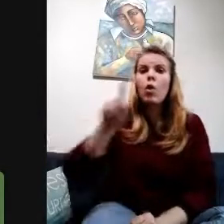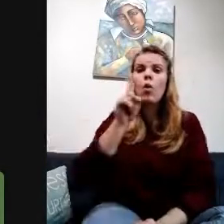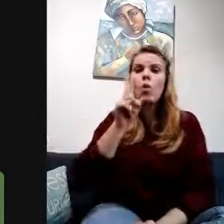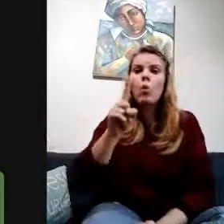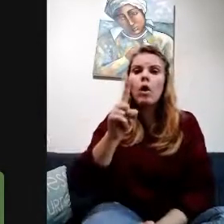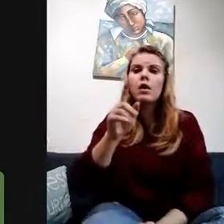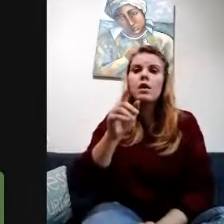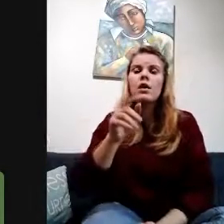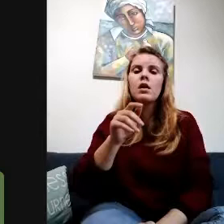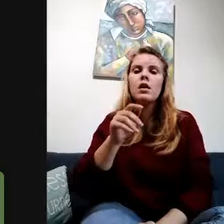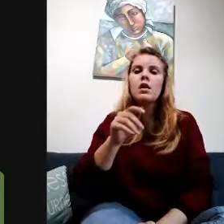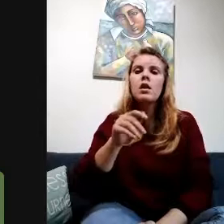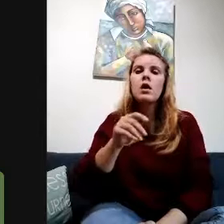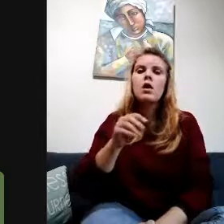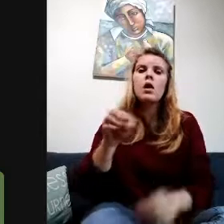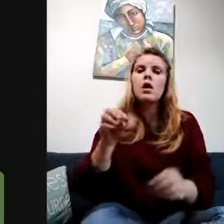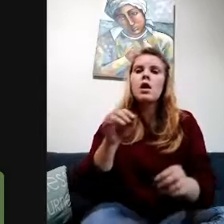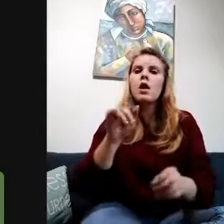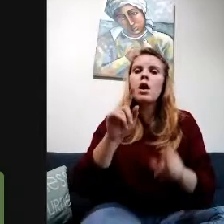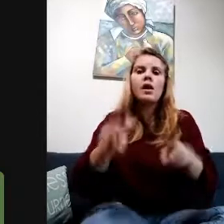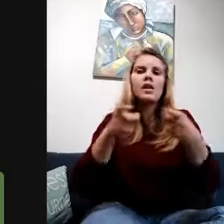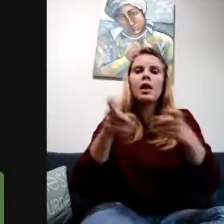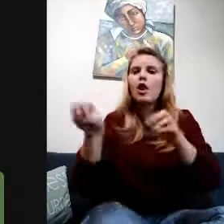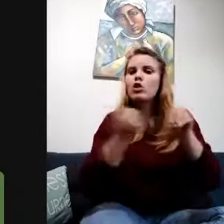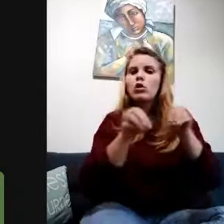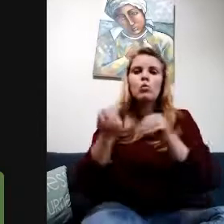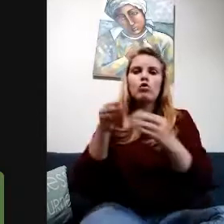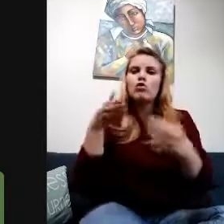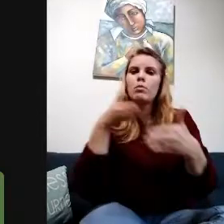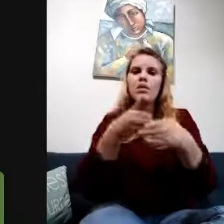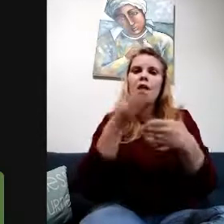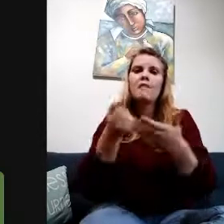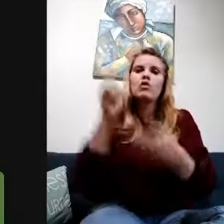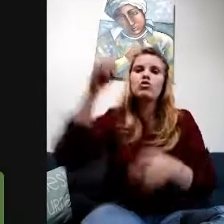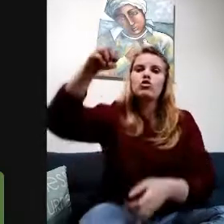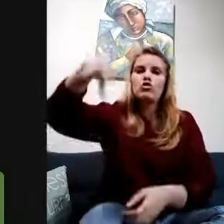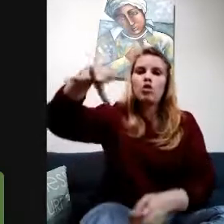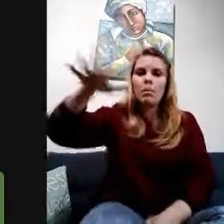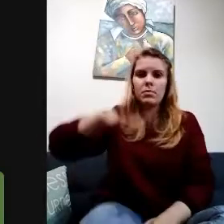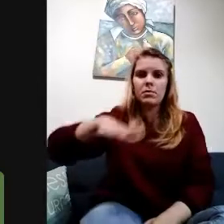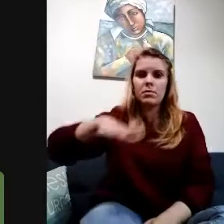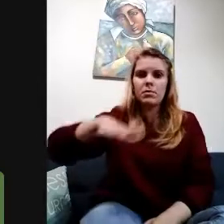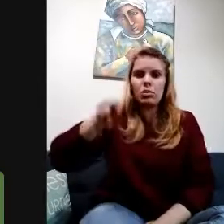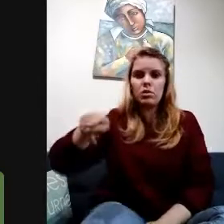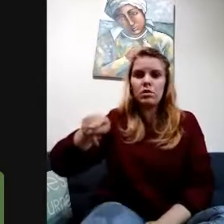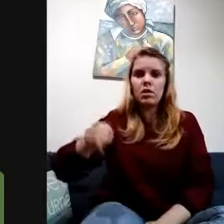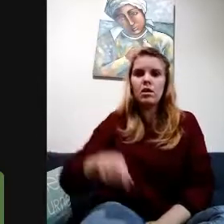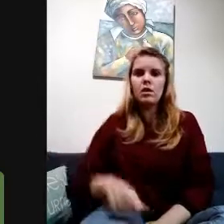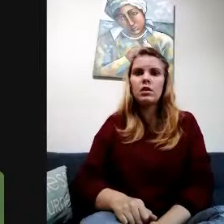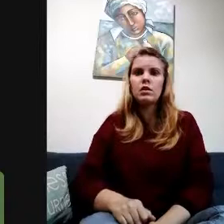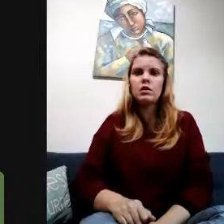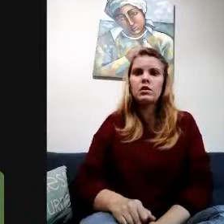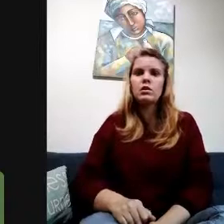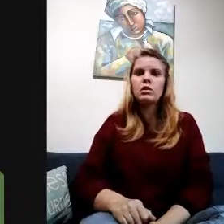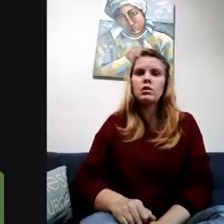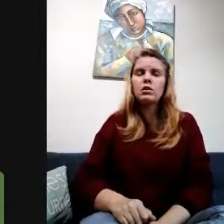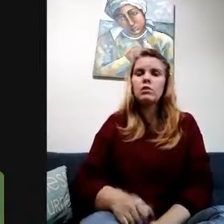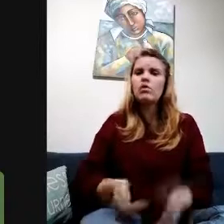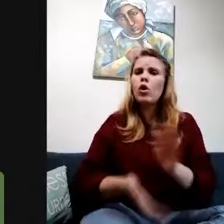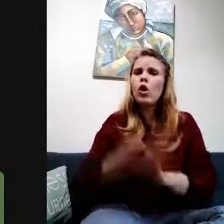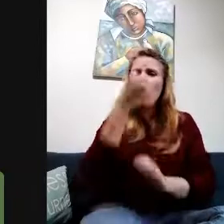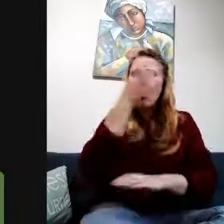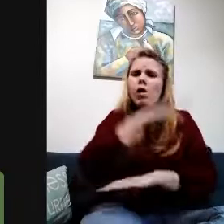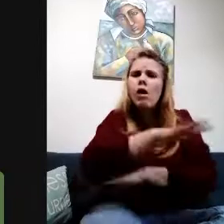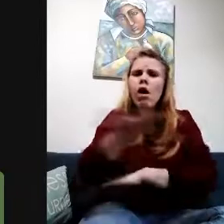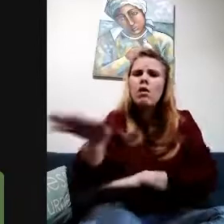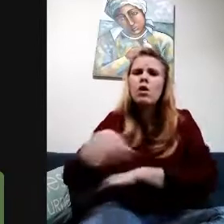one immovable obstruction, and we'll have a drop zone there. So if your ball flies and goes left there, either in the garden or any of those